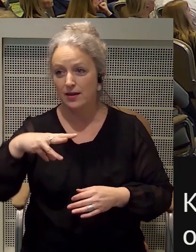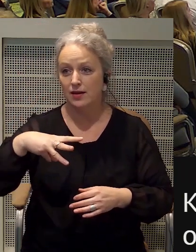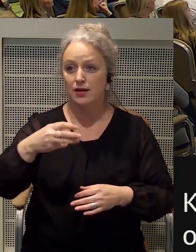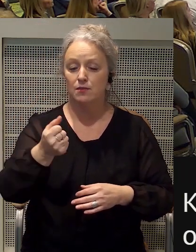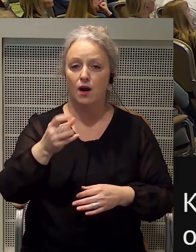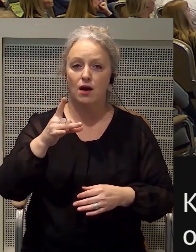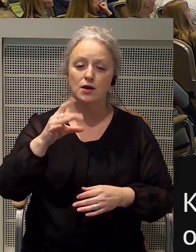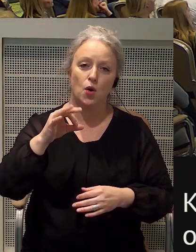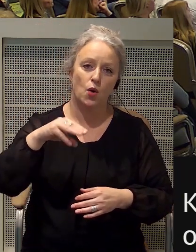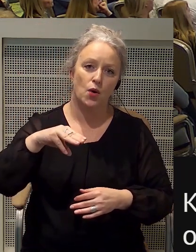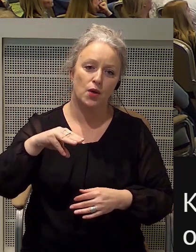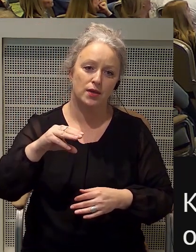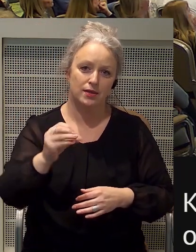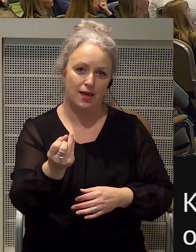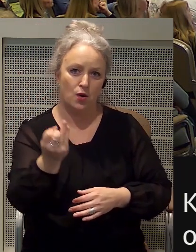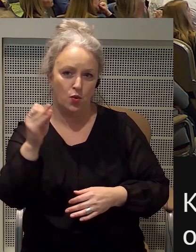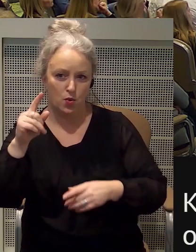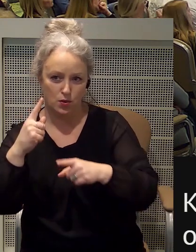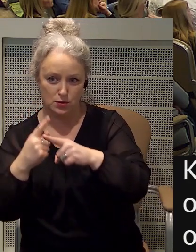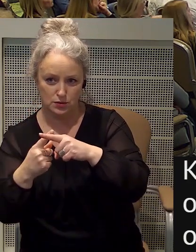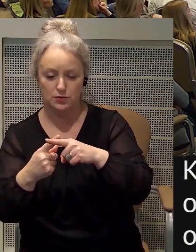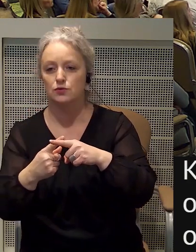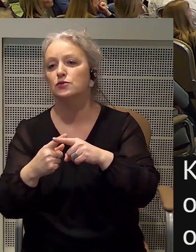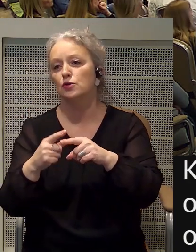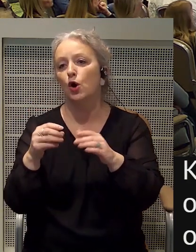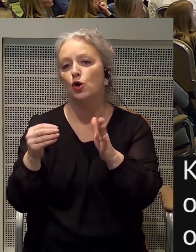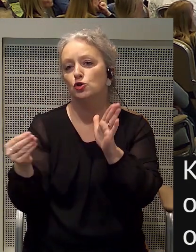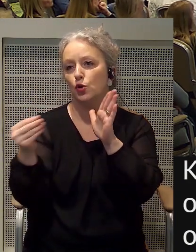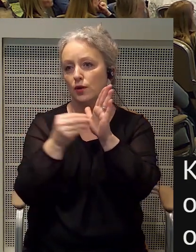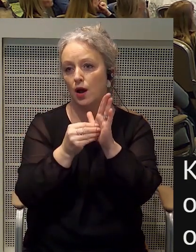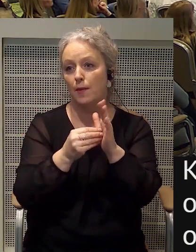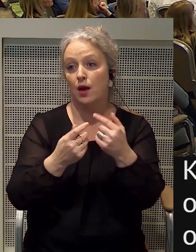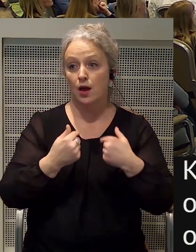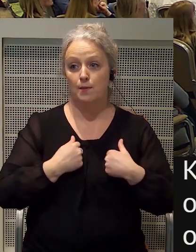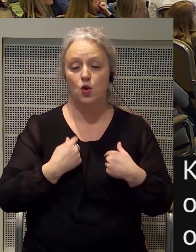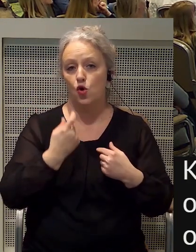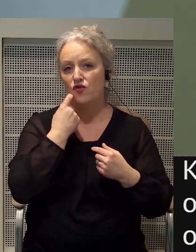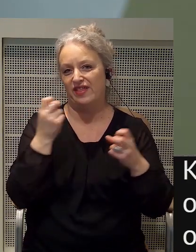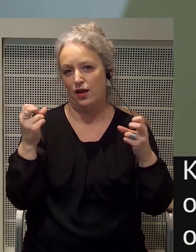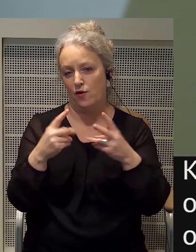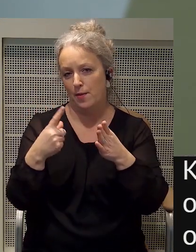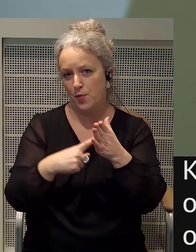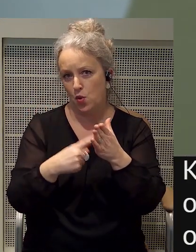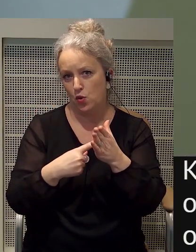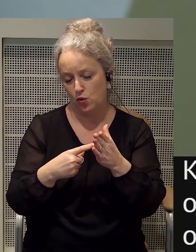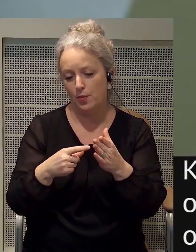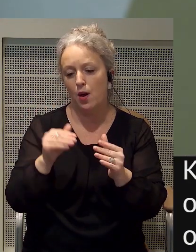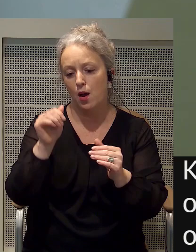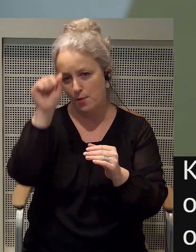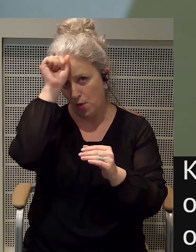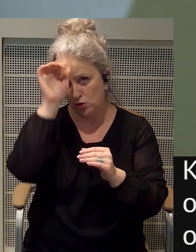support from Children's Foundation about Kevin Sander. I'm talking